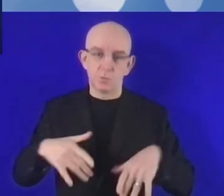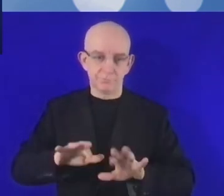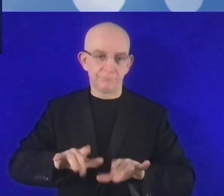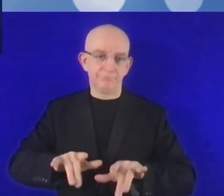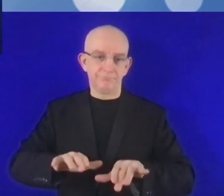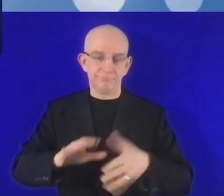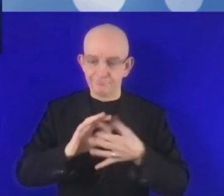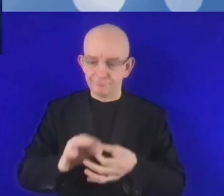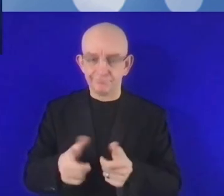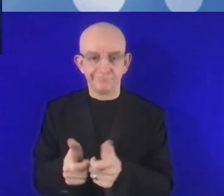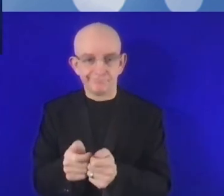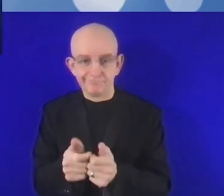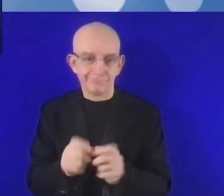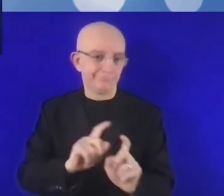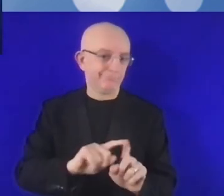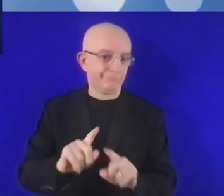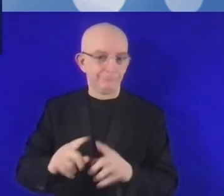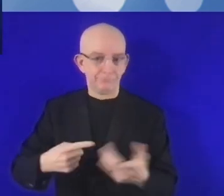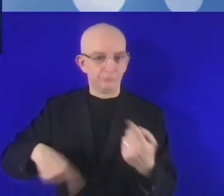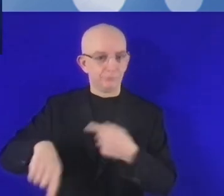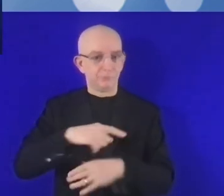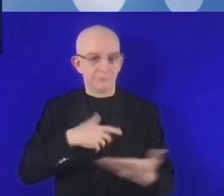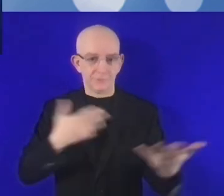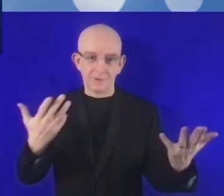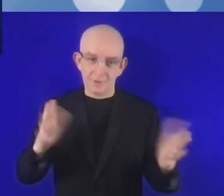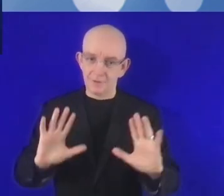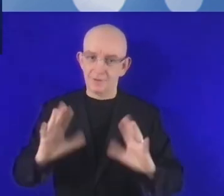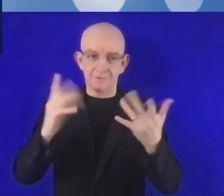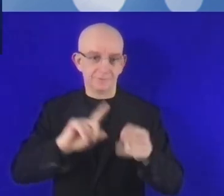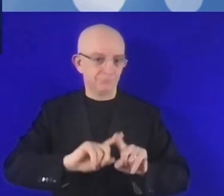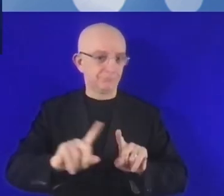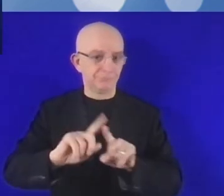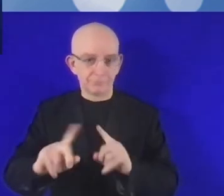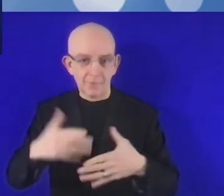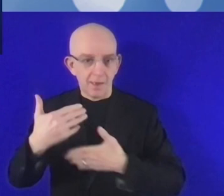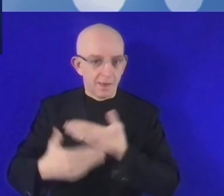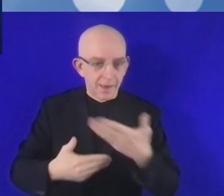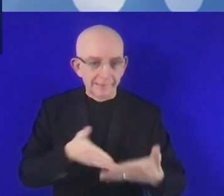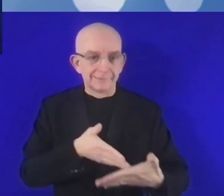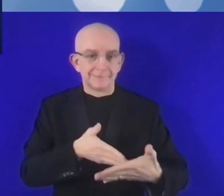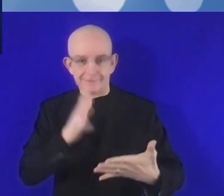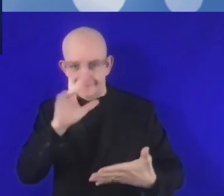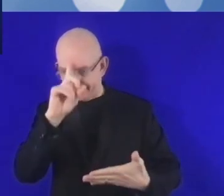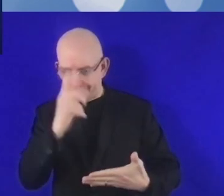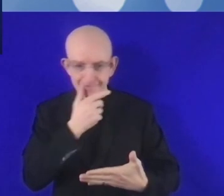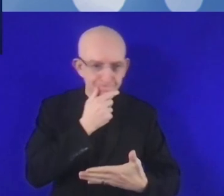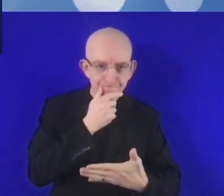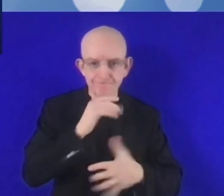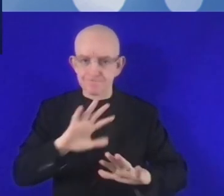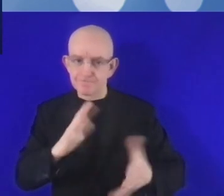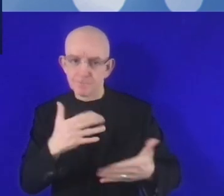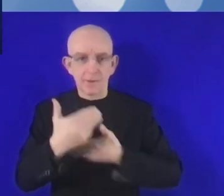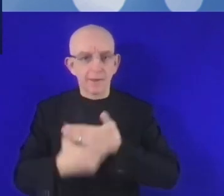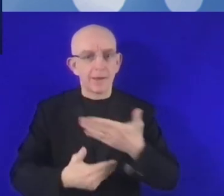digital dimension of human activity. Therefore, we all seek an environment which can be